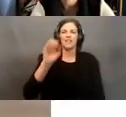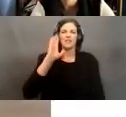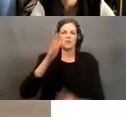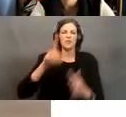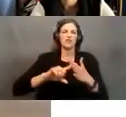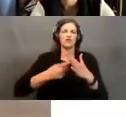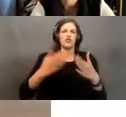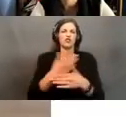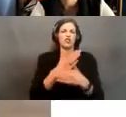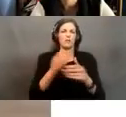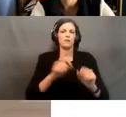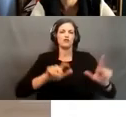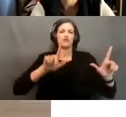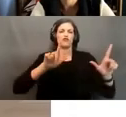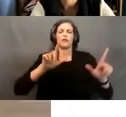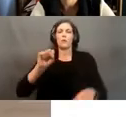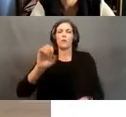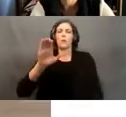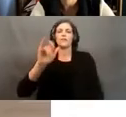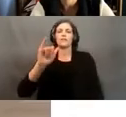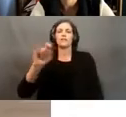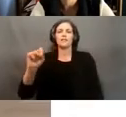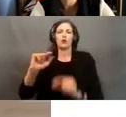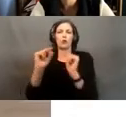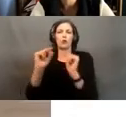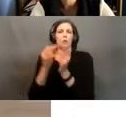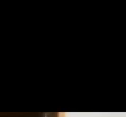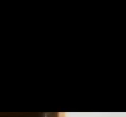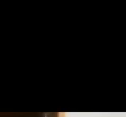soon as Garrett groups allow or takes theirs down.